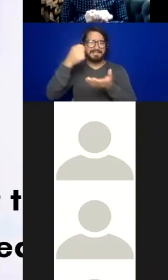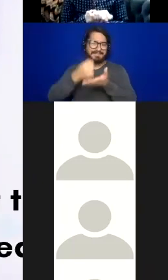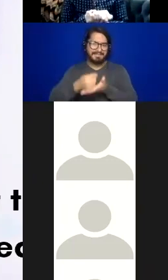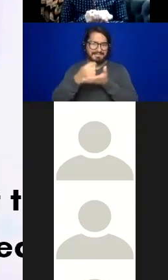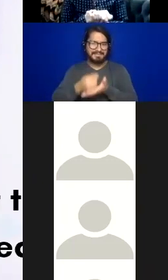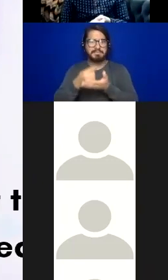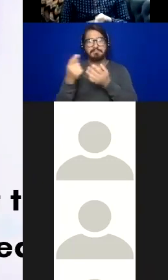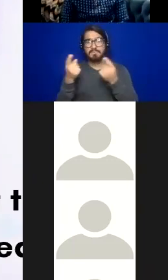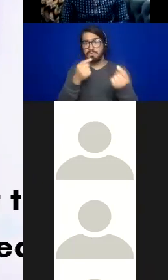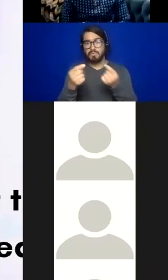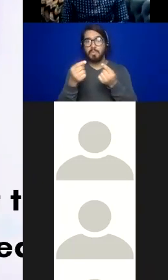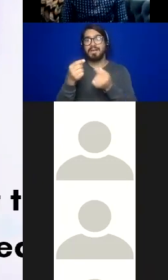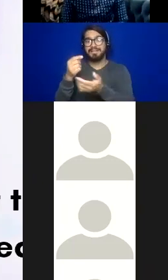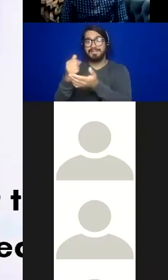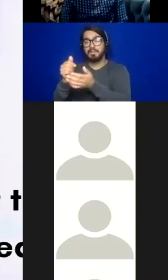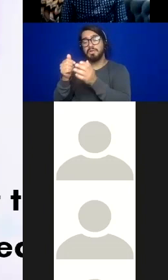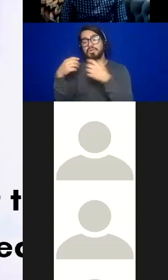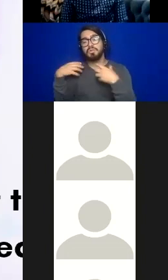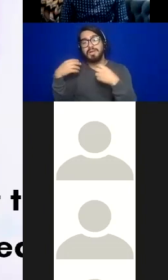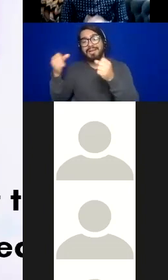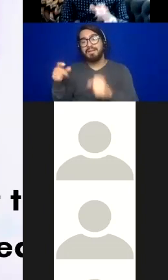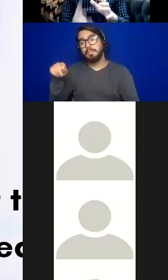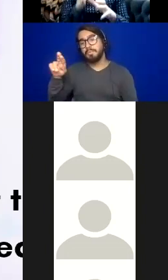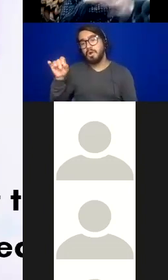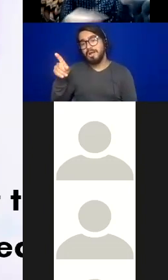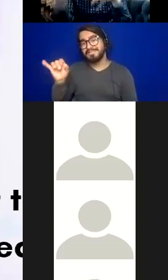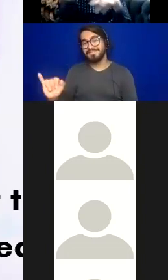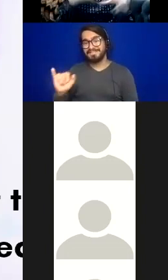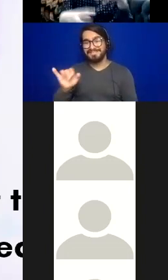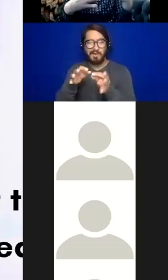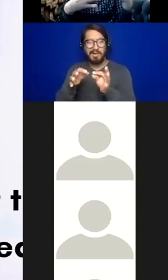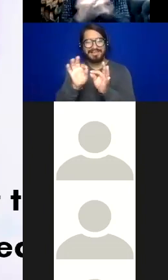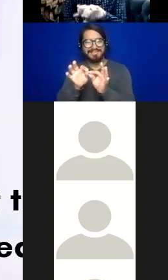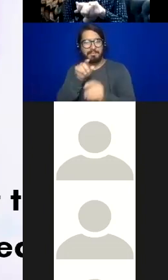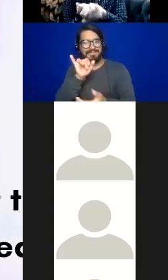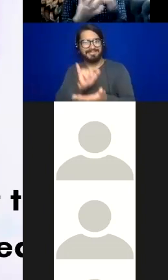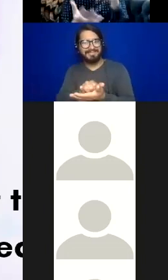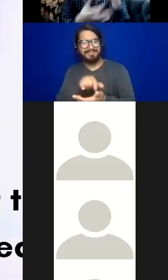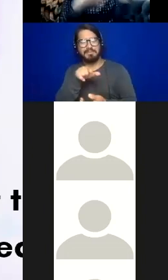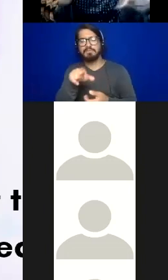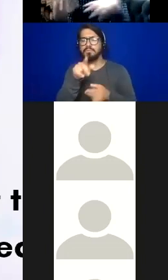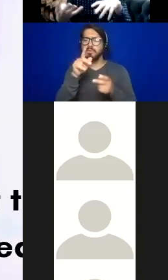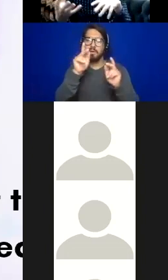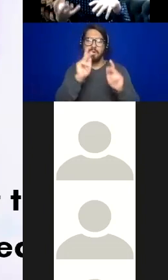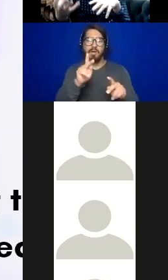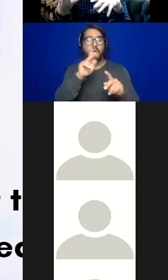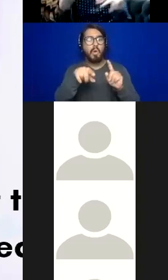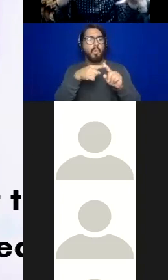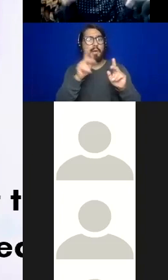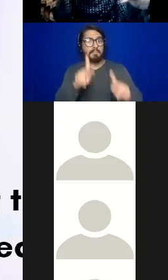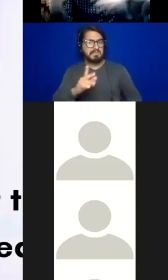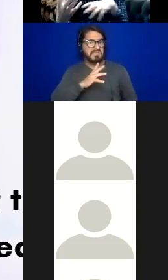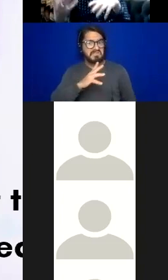health proxy to interpret those preferences. So someone writes this document when they're doing well,